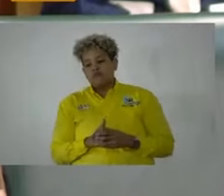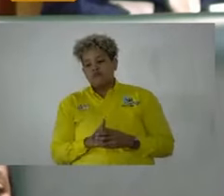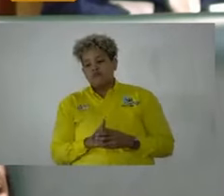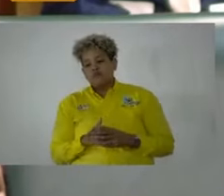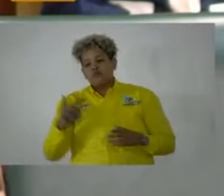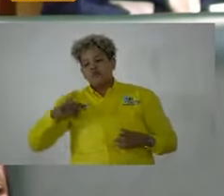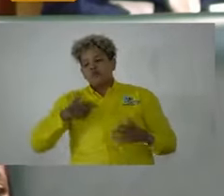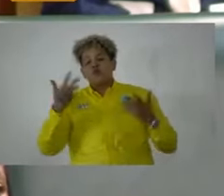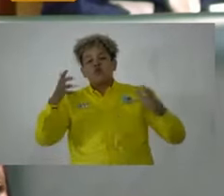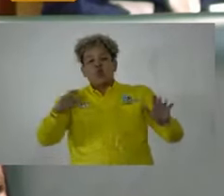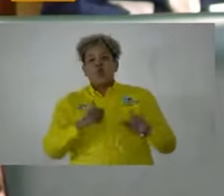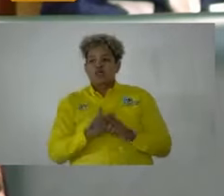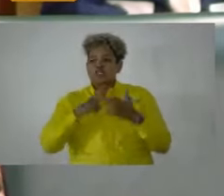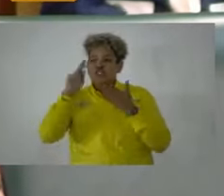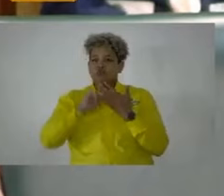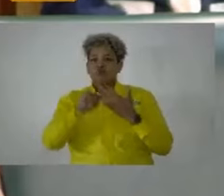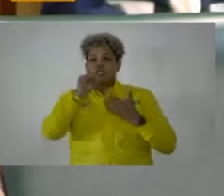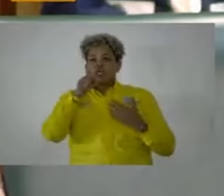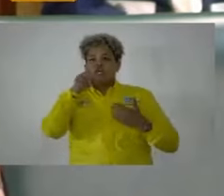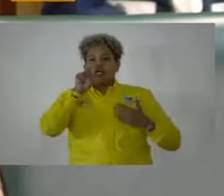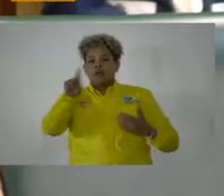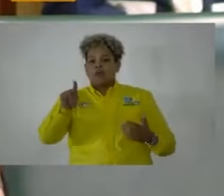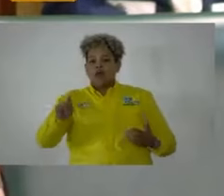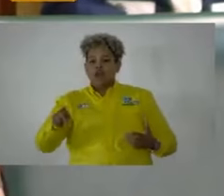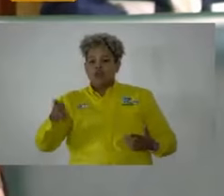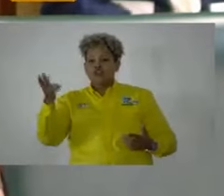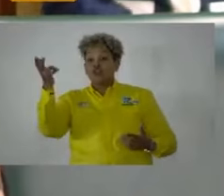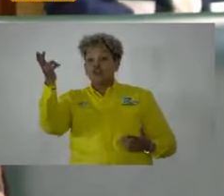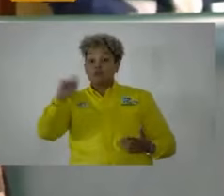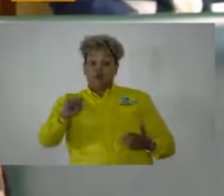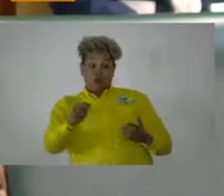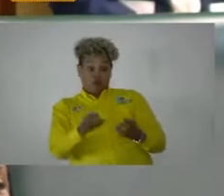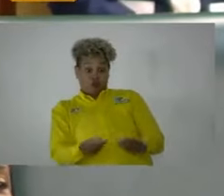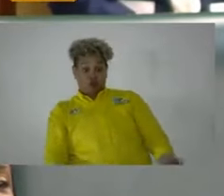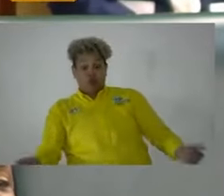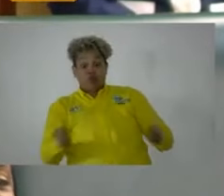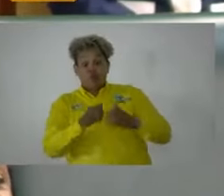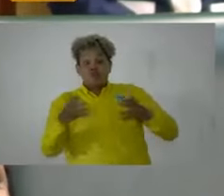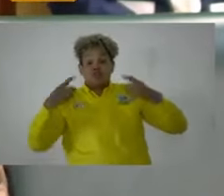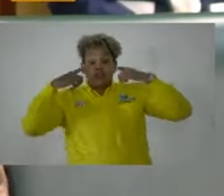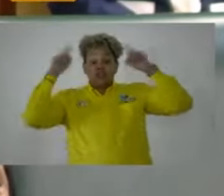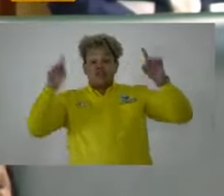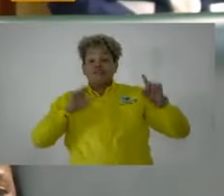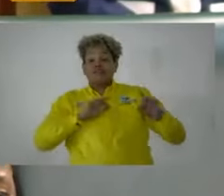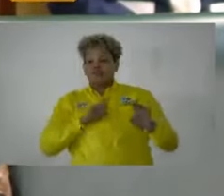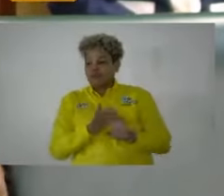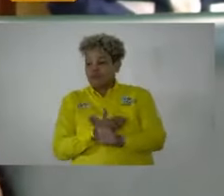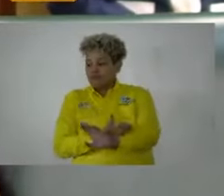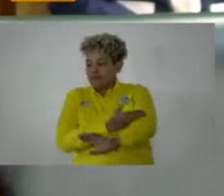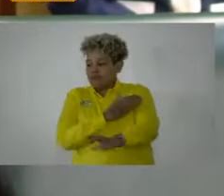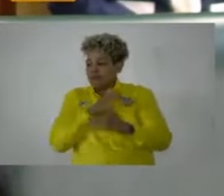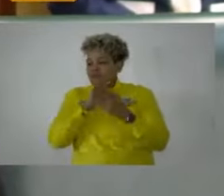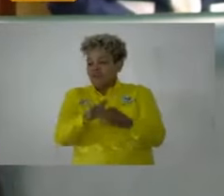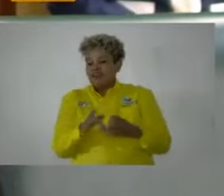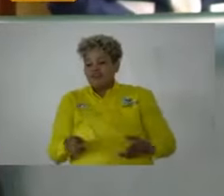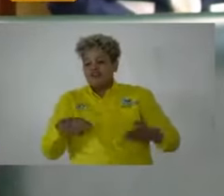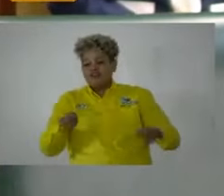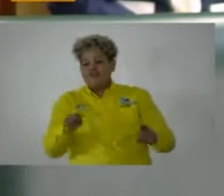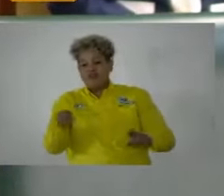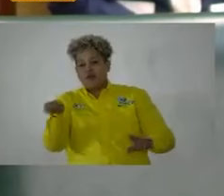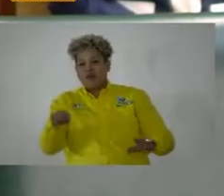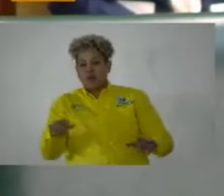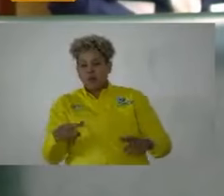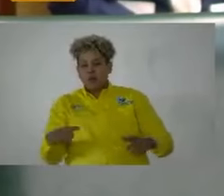we don't want Project Spark to burn out without achieving significant improvement to the minor